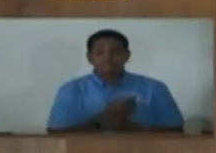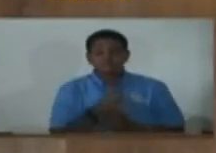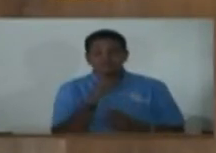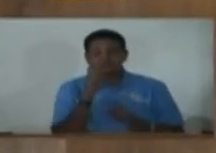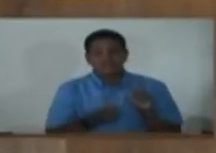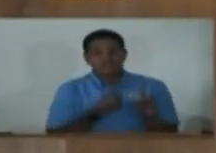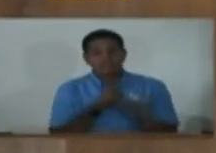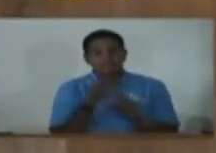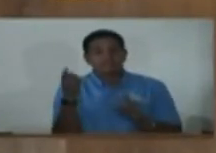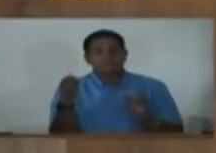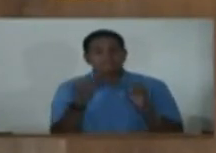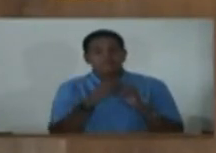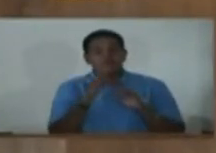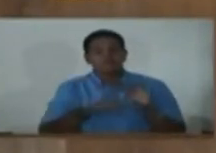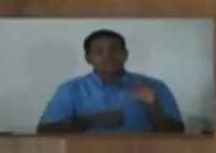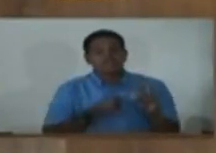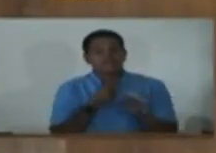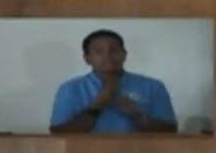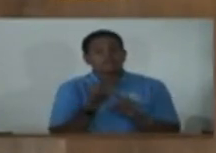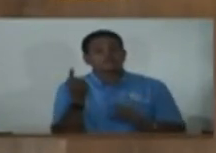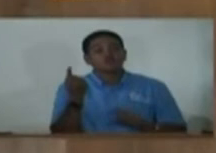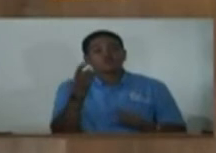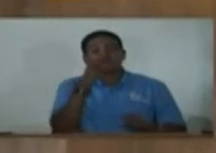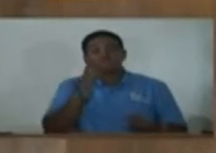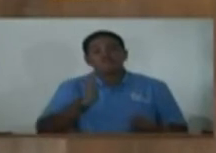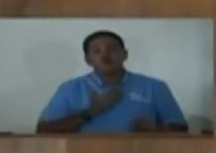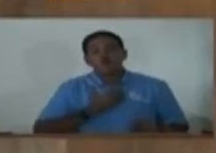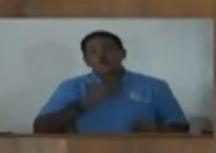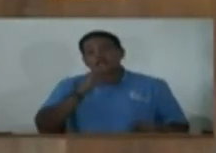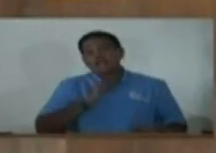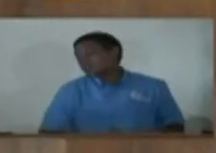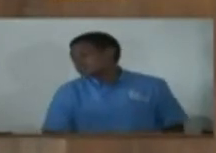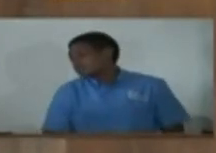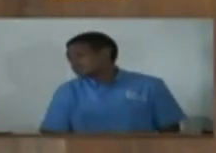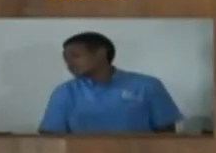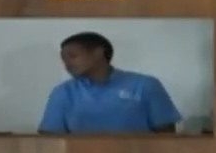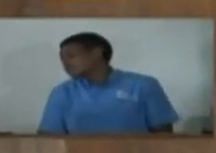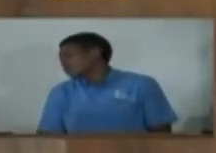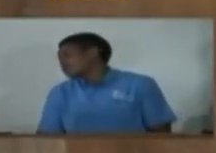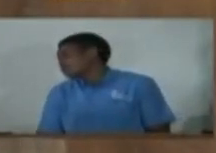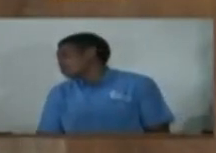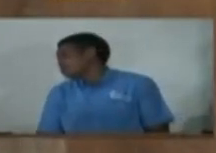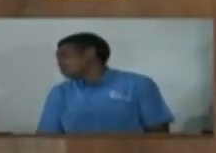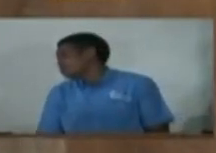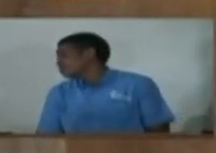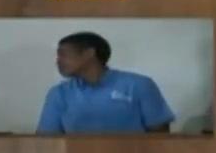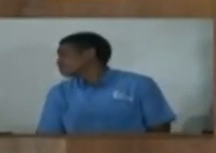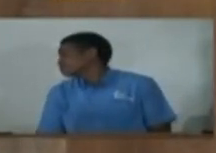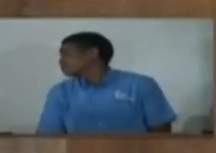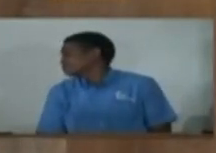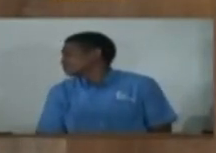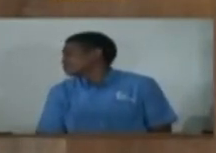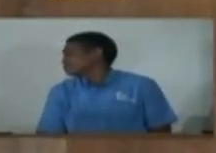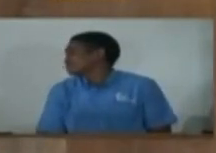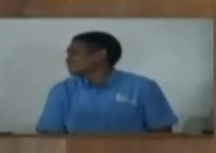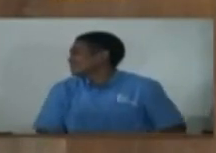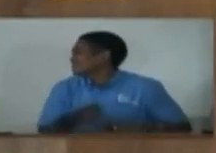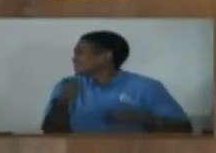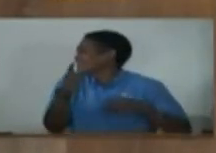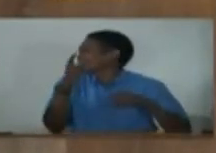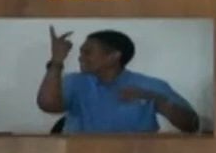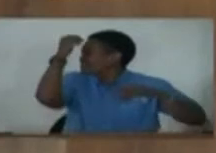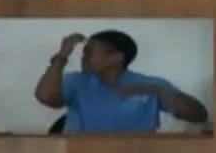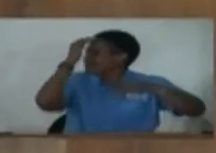them far more than it affects somebody of our age. Anyway, Prime Minister, those are my comments. I know my